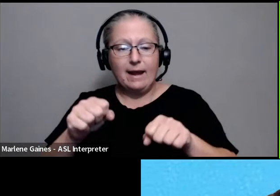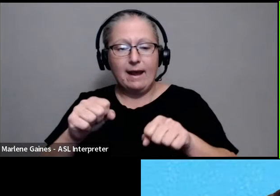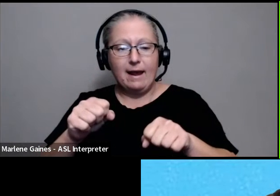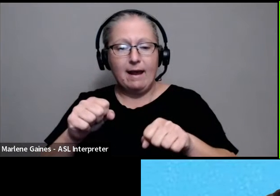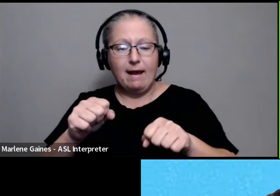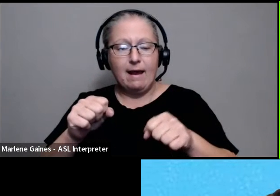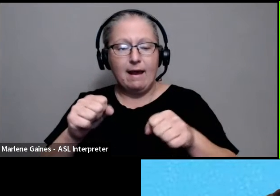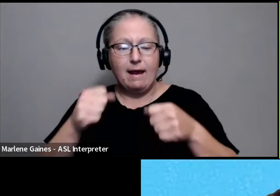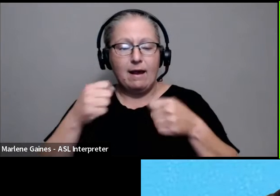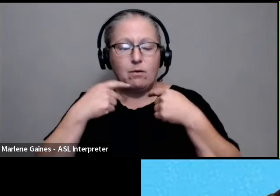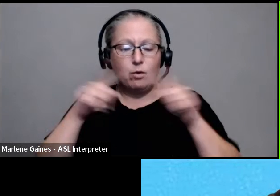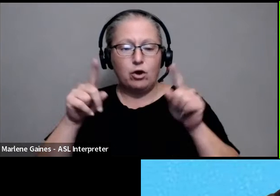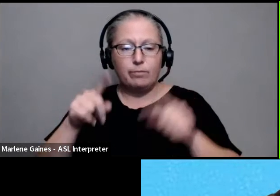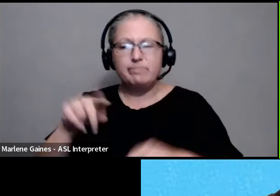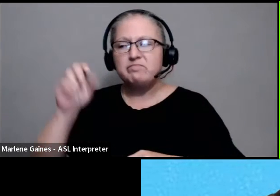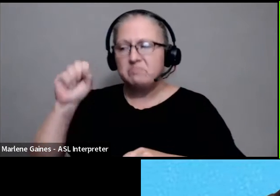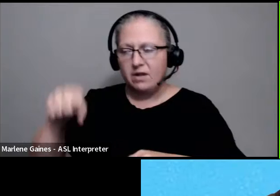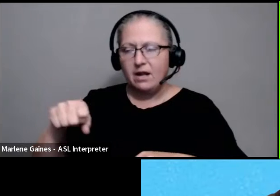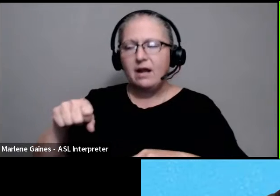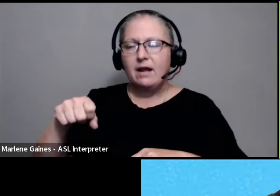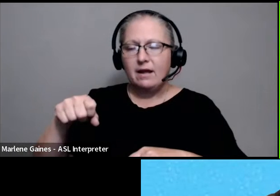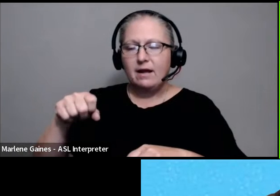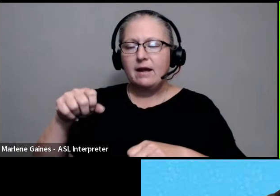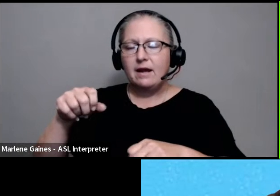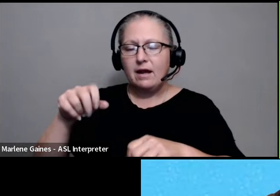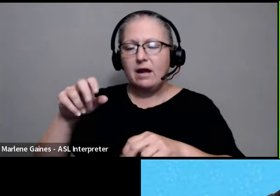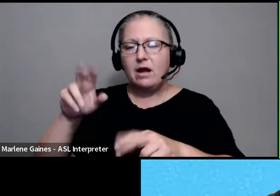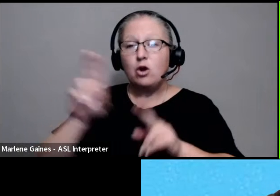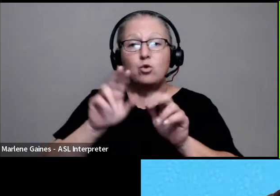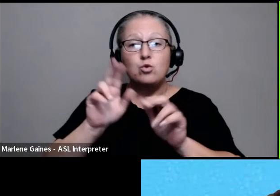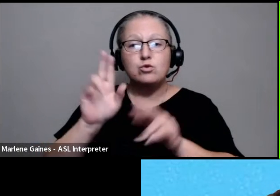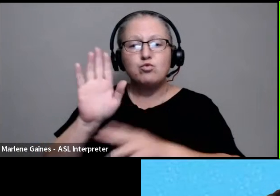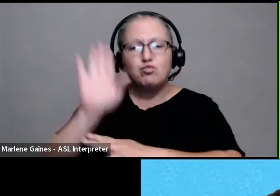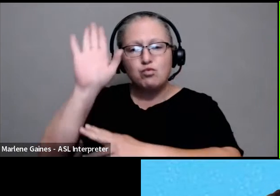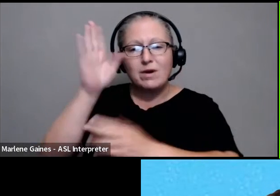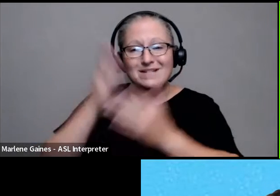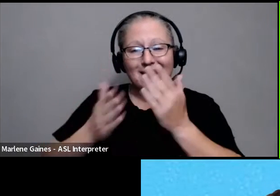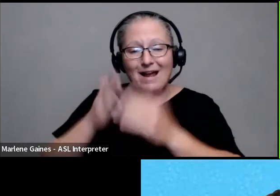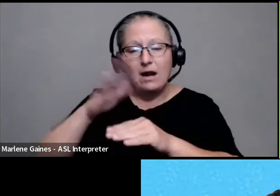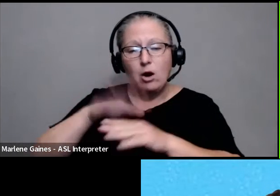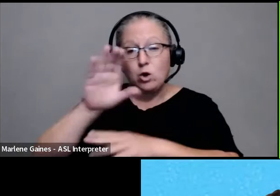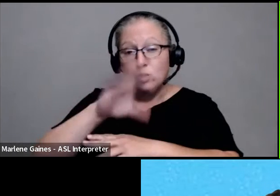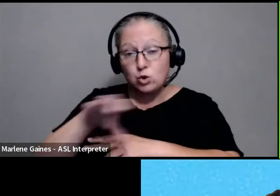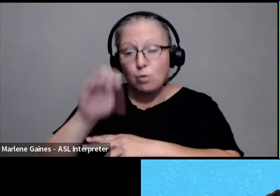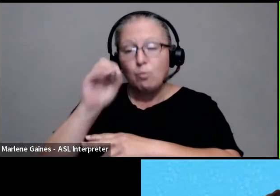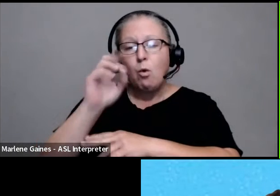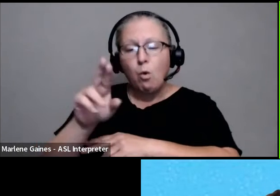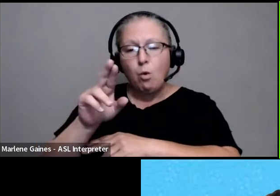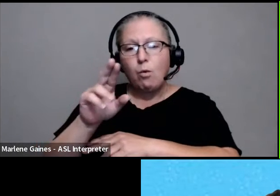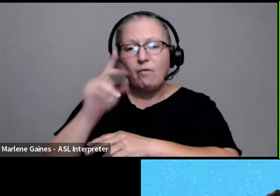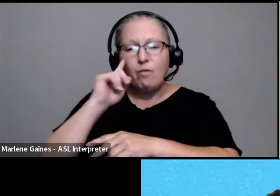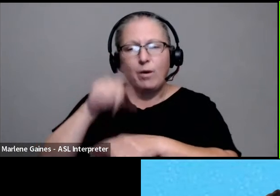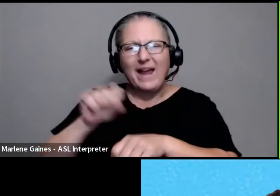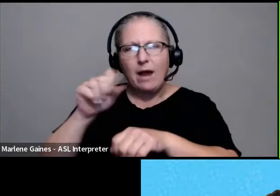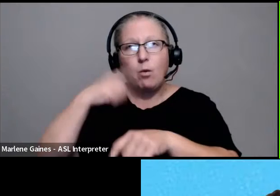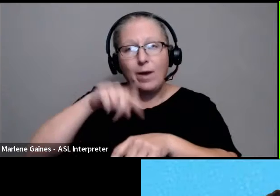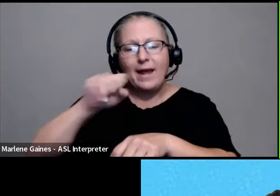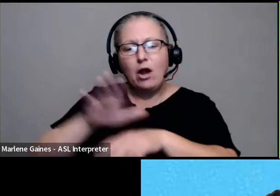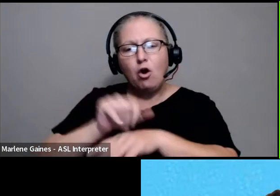accomplished? Yes, this can be done through raising your hand over Zoom, where you can be called on for public comment. Thank